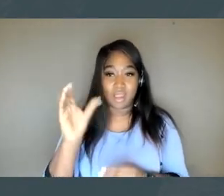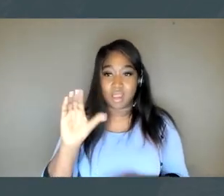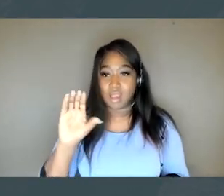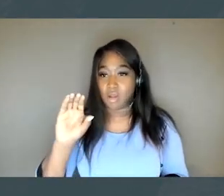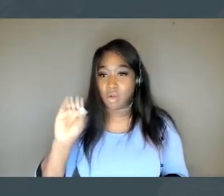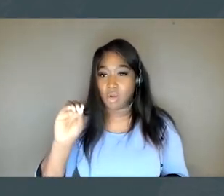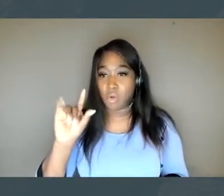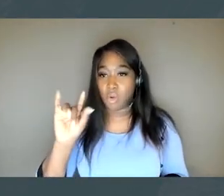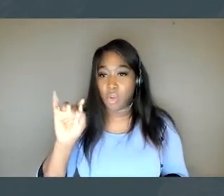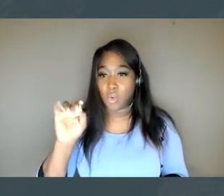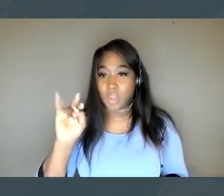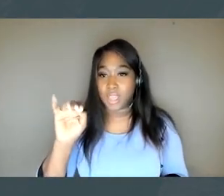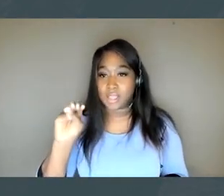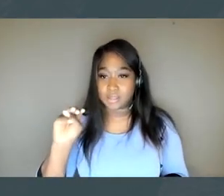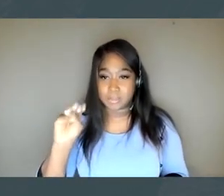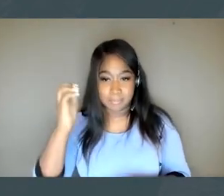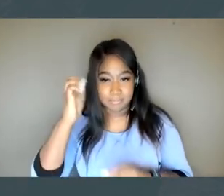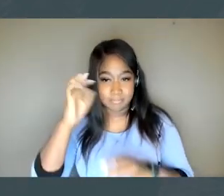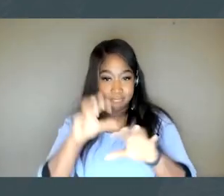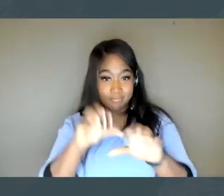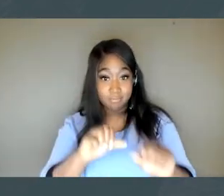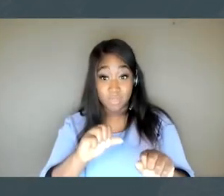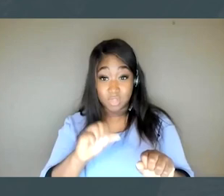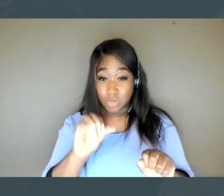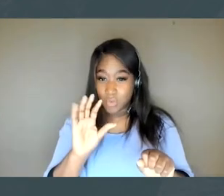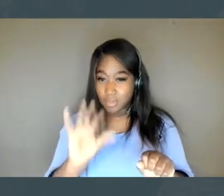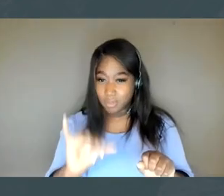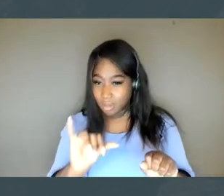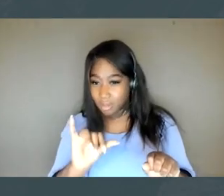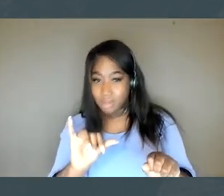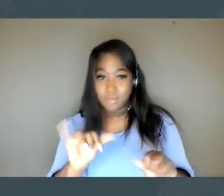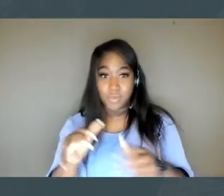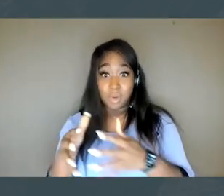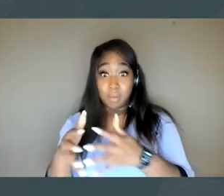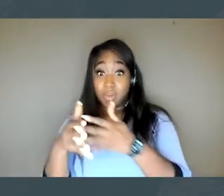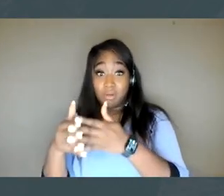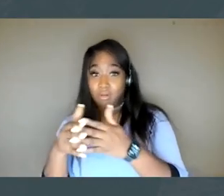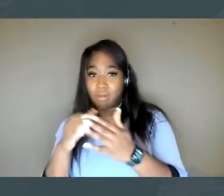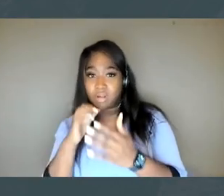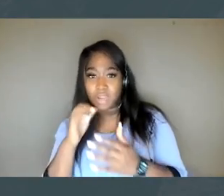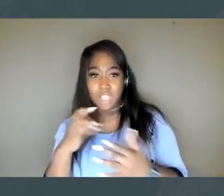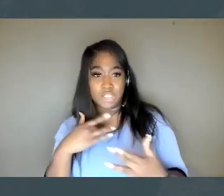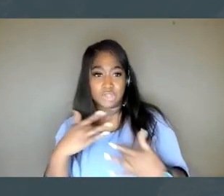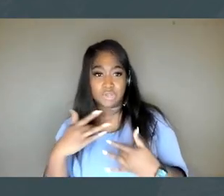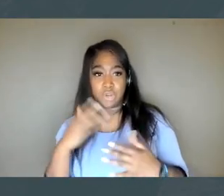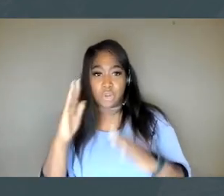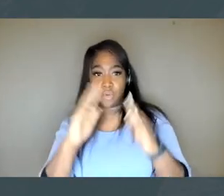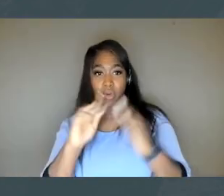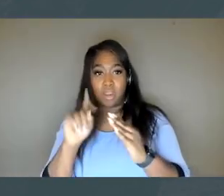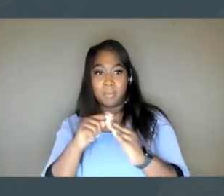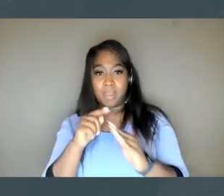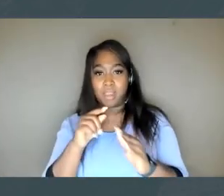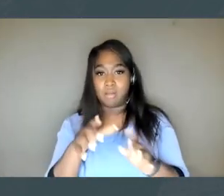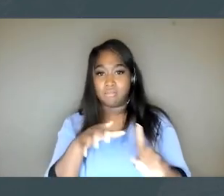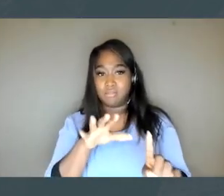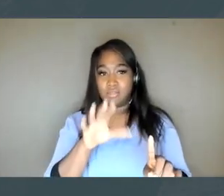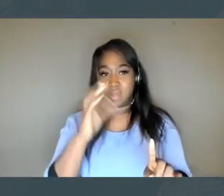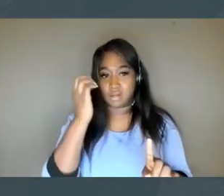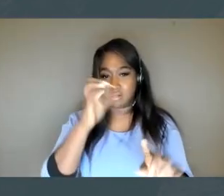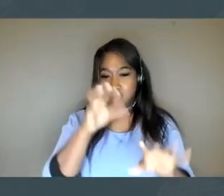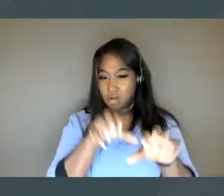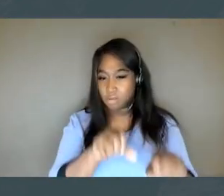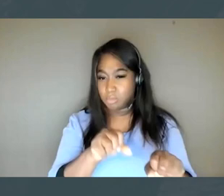the Americas not concerned by colonial issues when this colonialism is part or